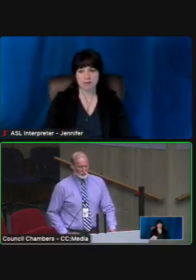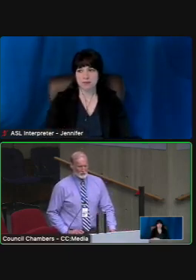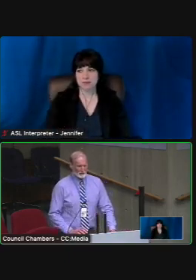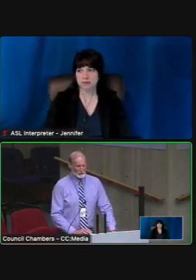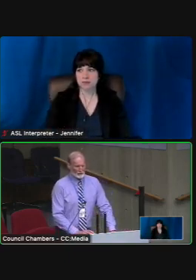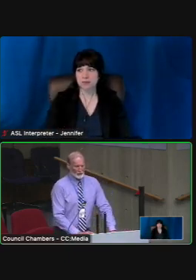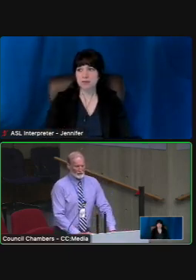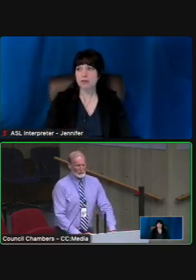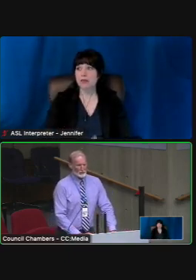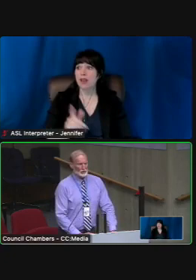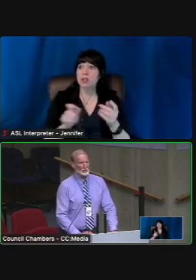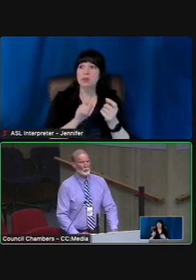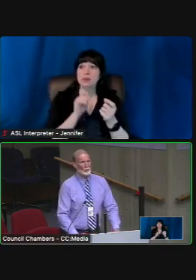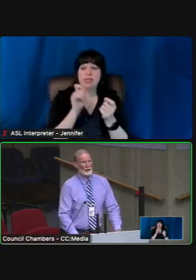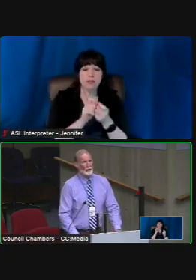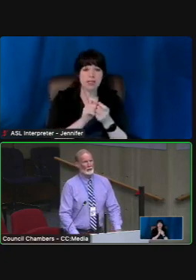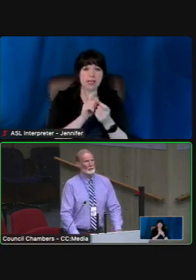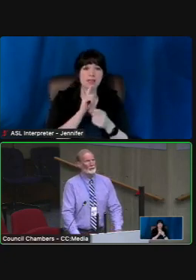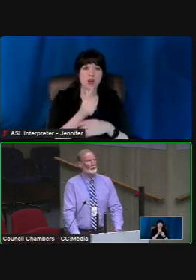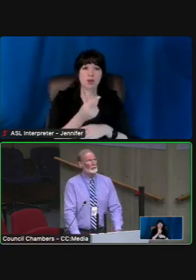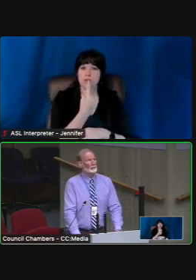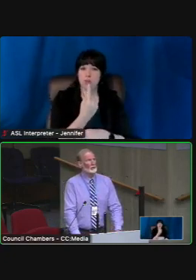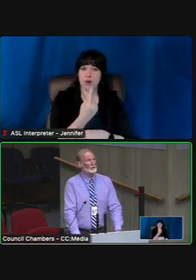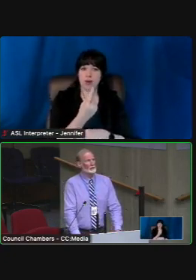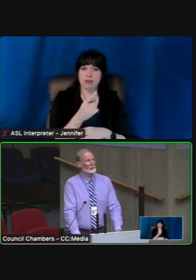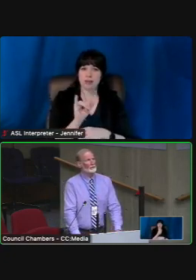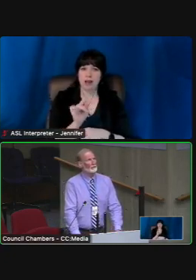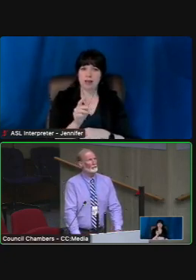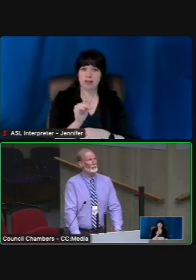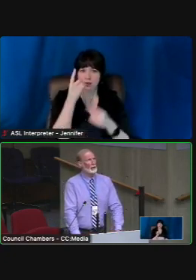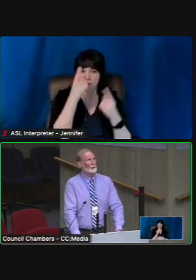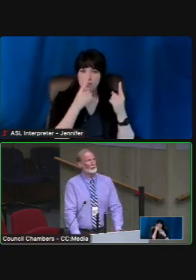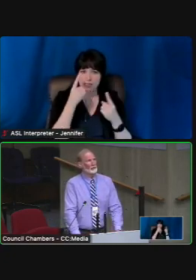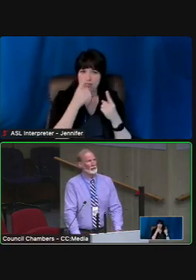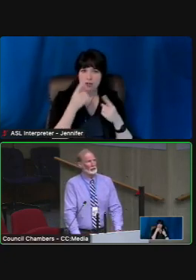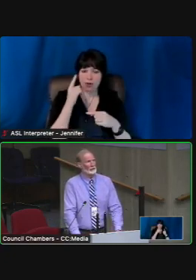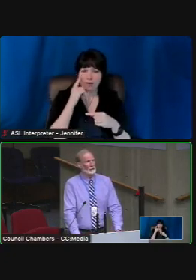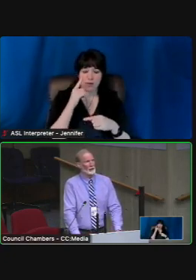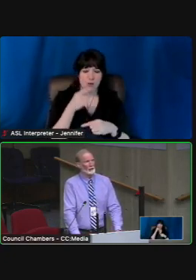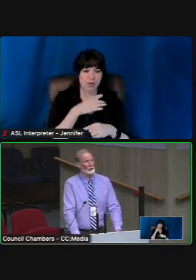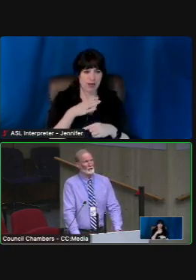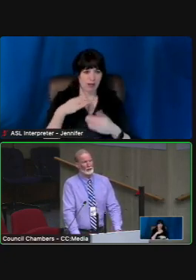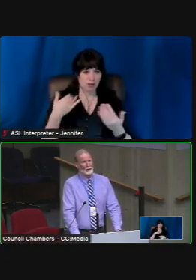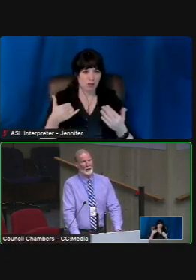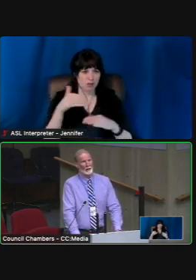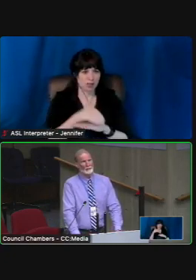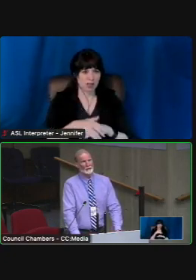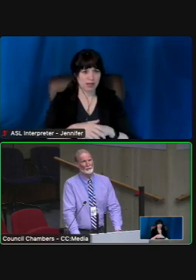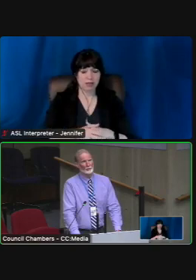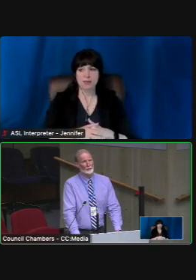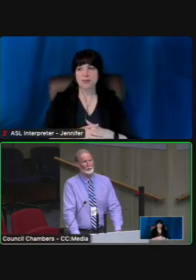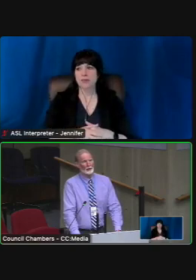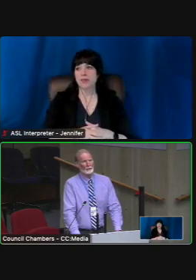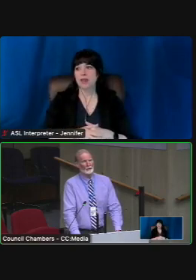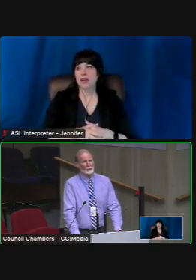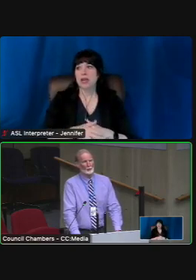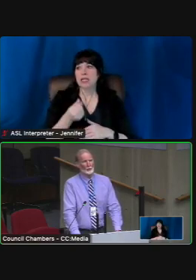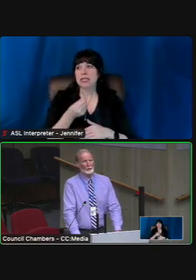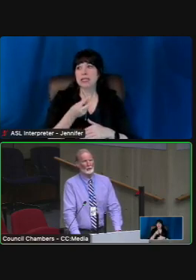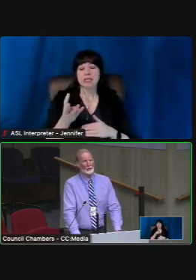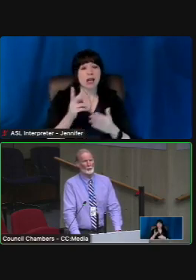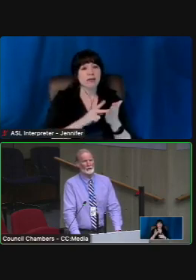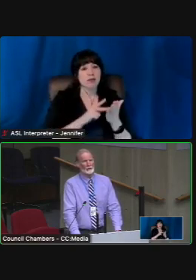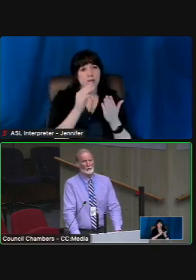So specifically, there is just one item to consider for council tonight, and that is several programs that